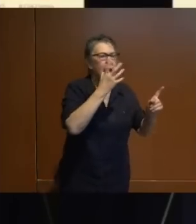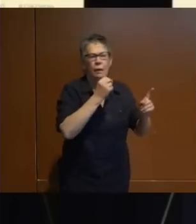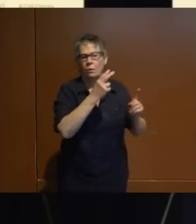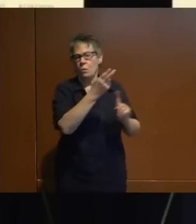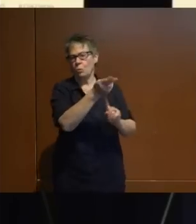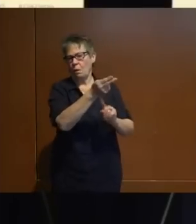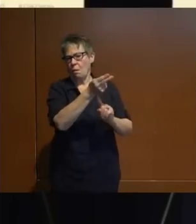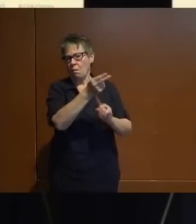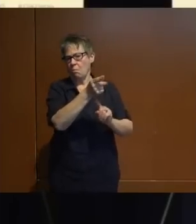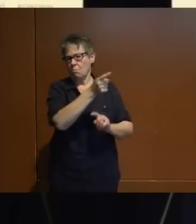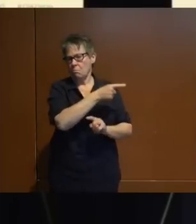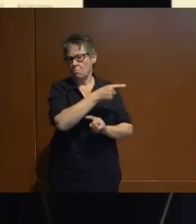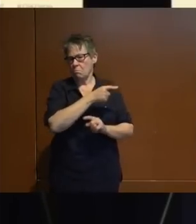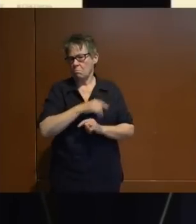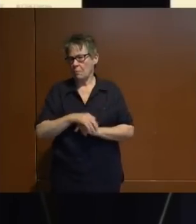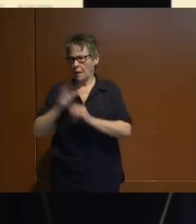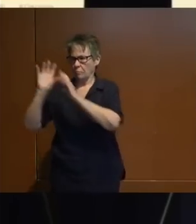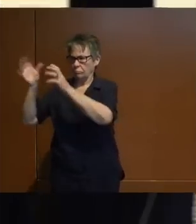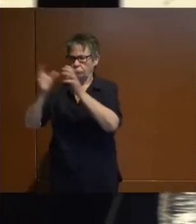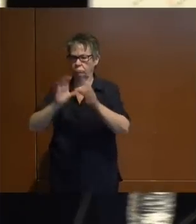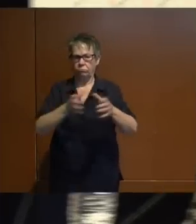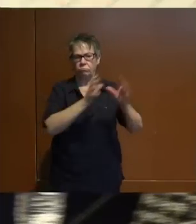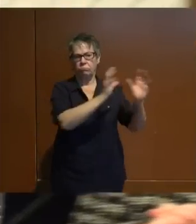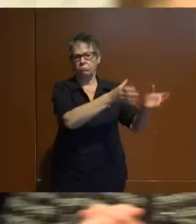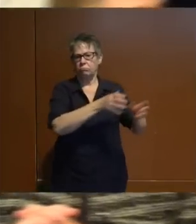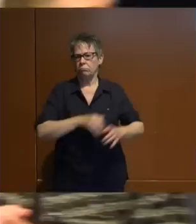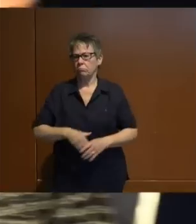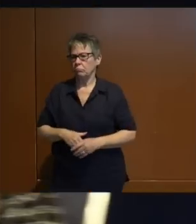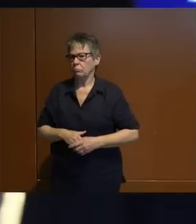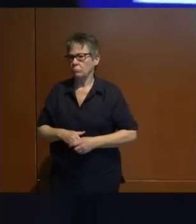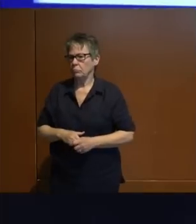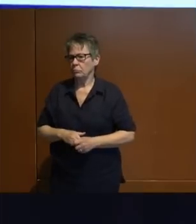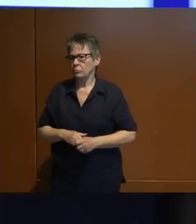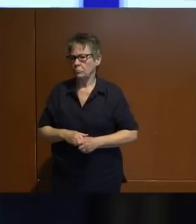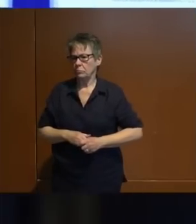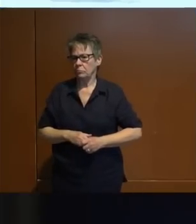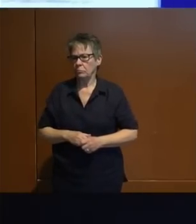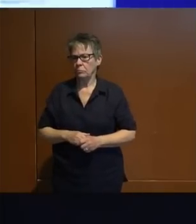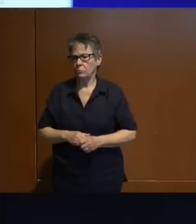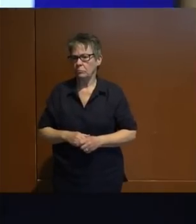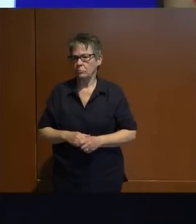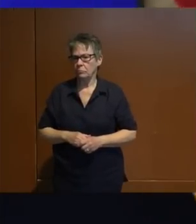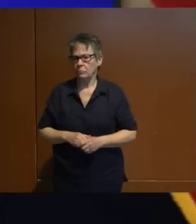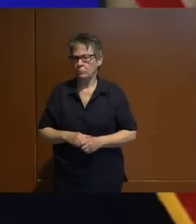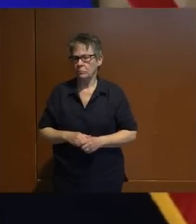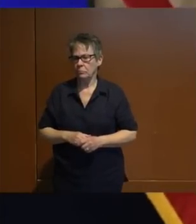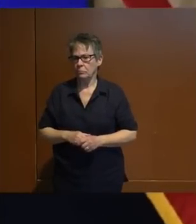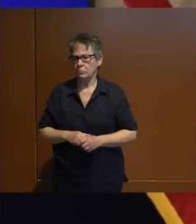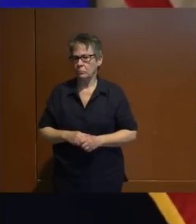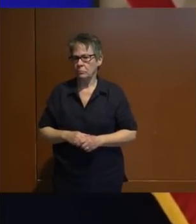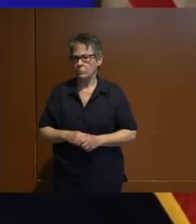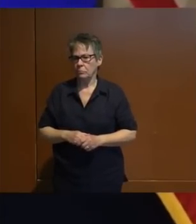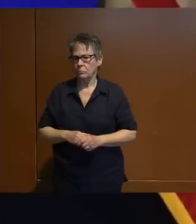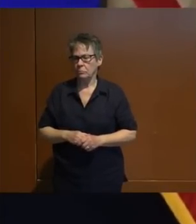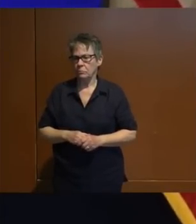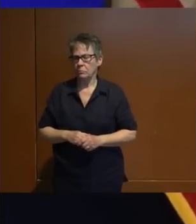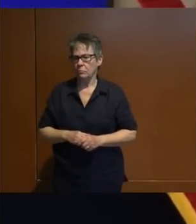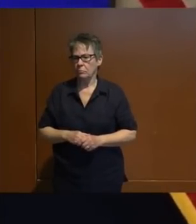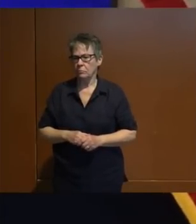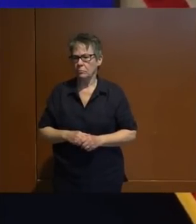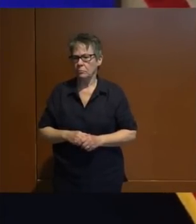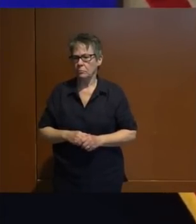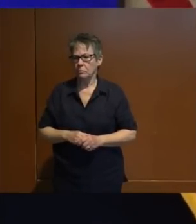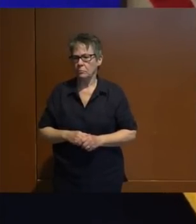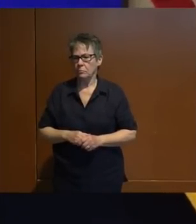hospital. By the way, even while you're pumping gas in the supermarket, at home having dinner, practice social